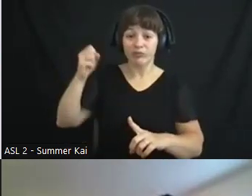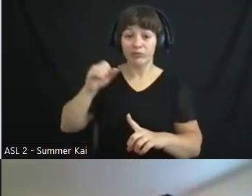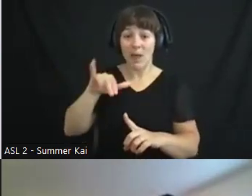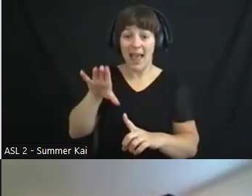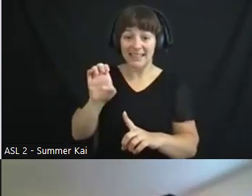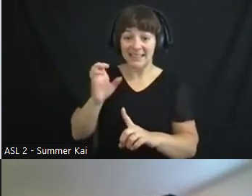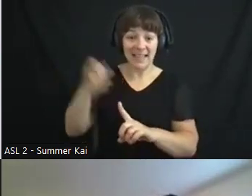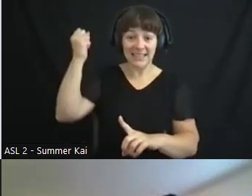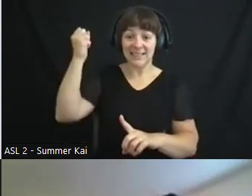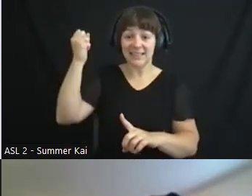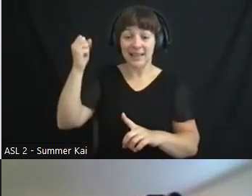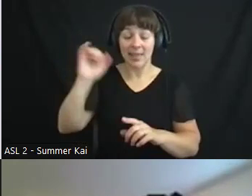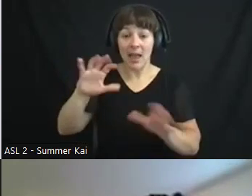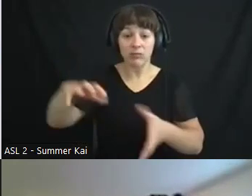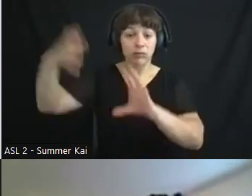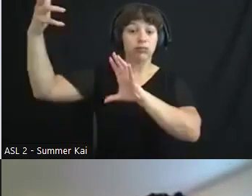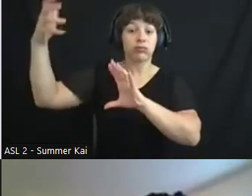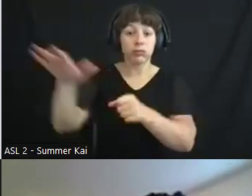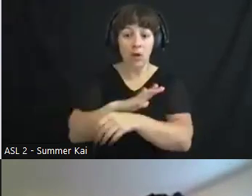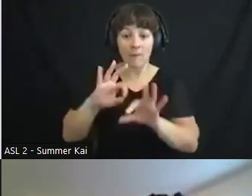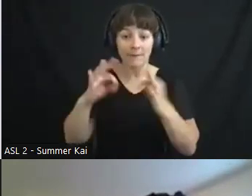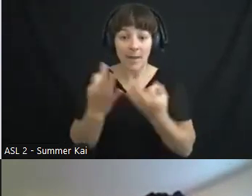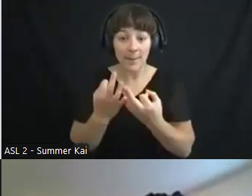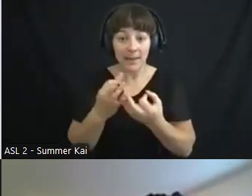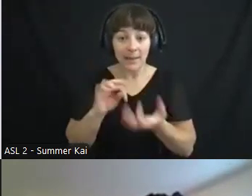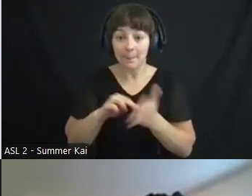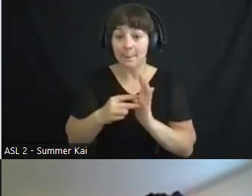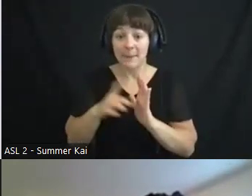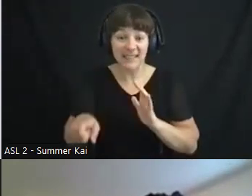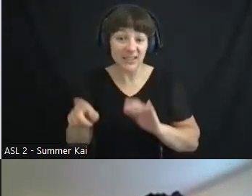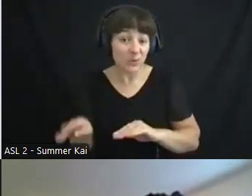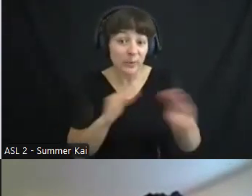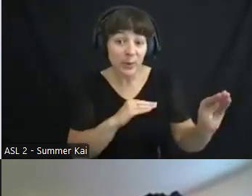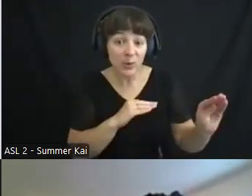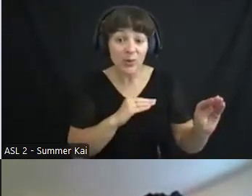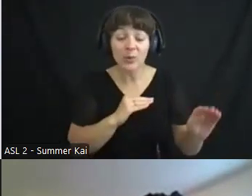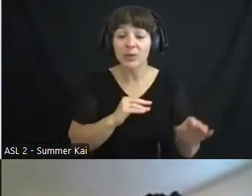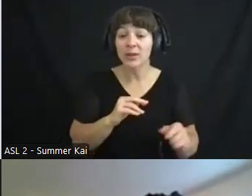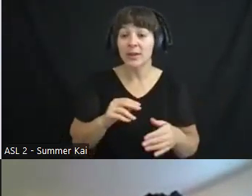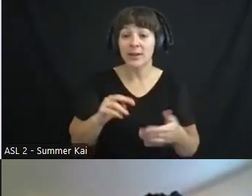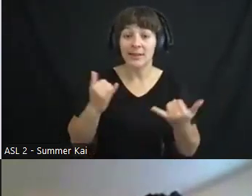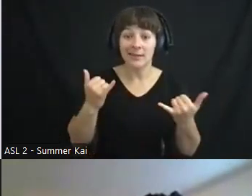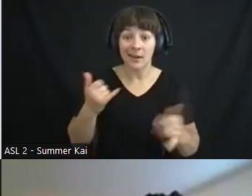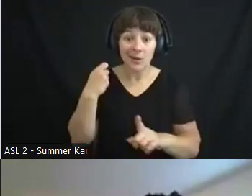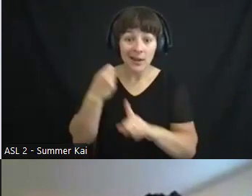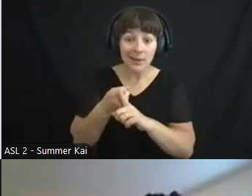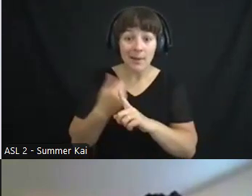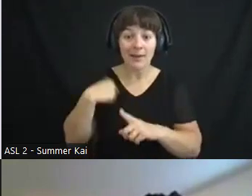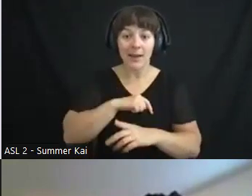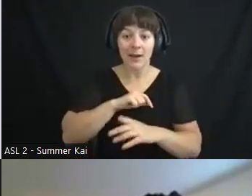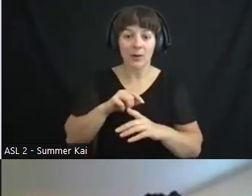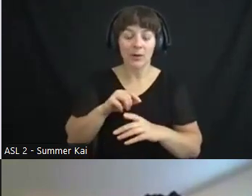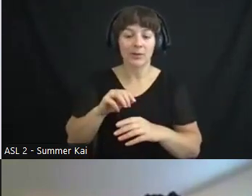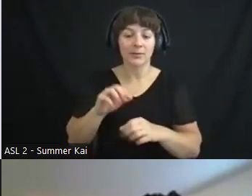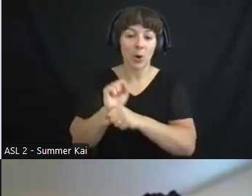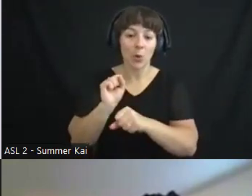it's disruptive to that entire family and they may need to move. And therefore, we're now impacting our workforce.